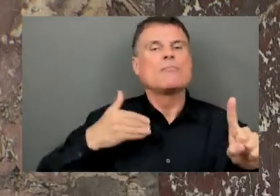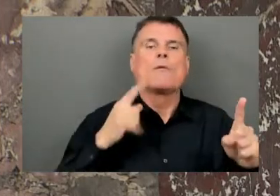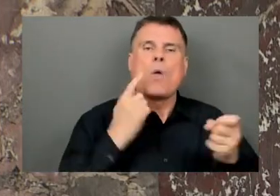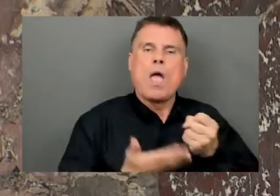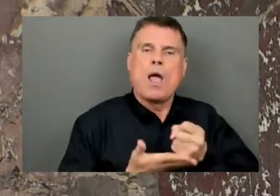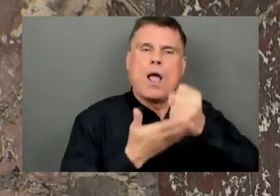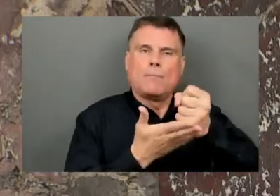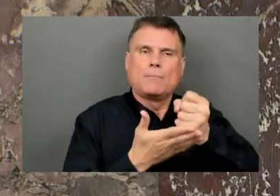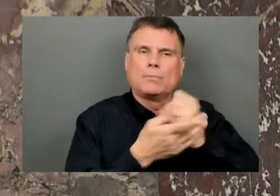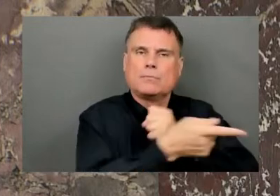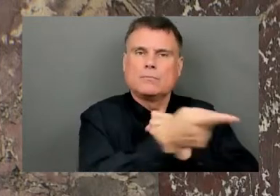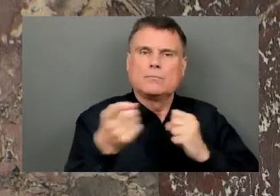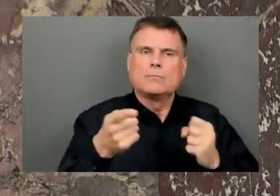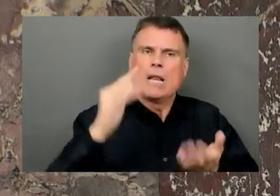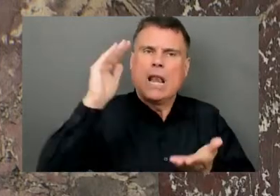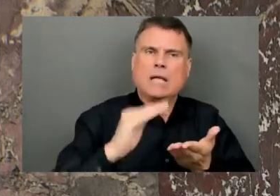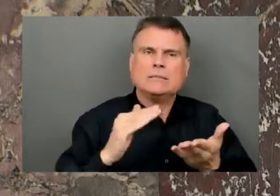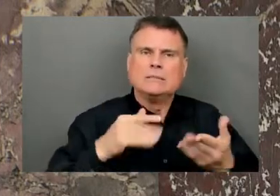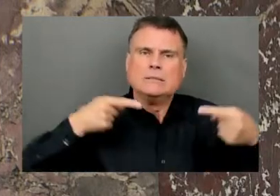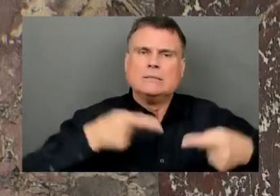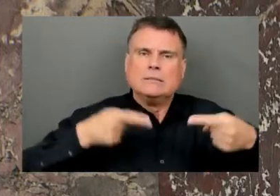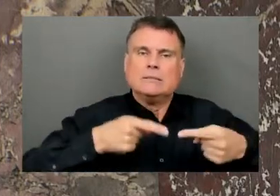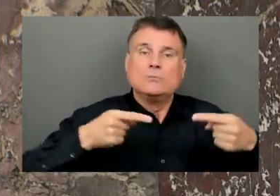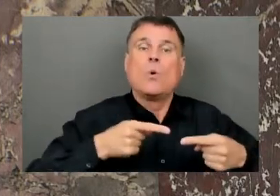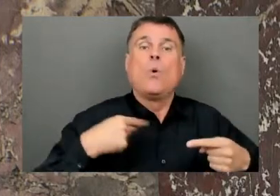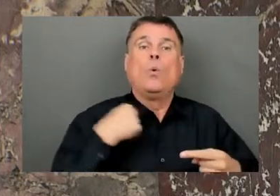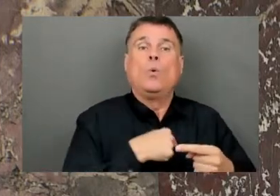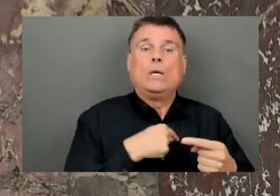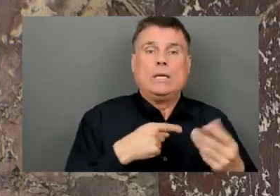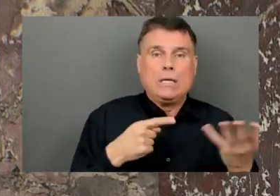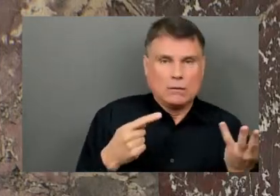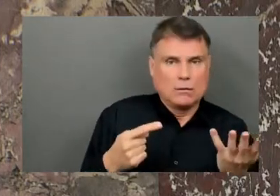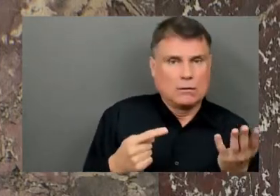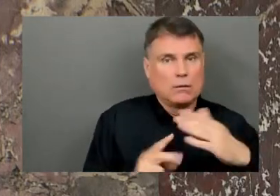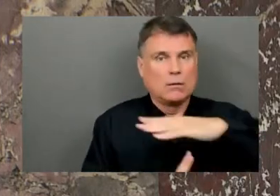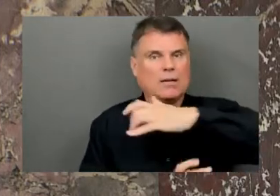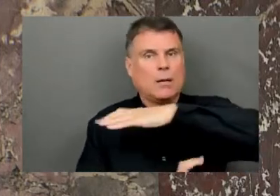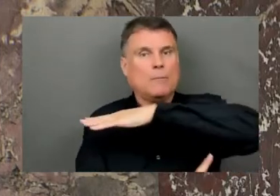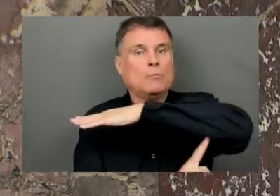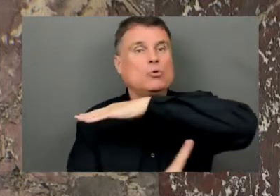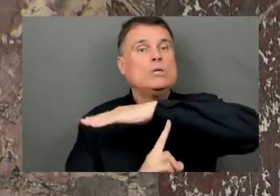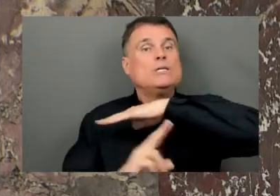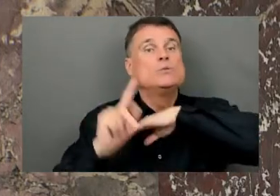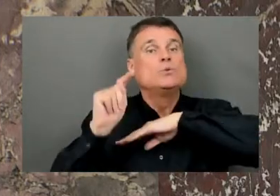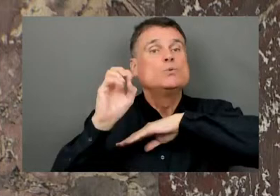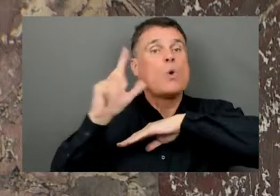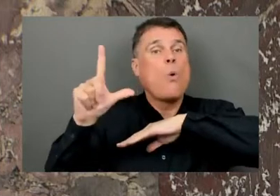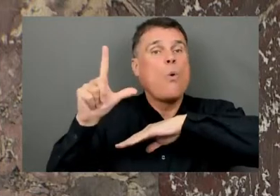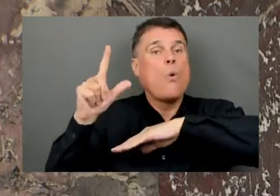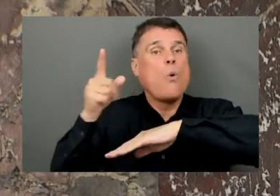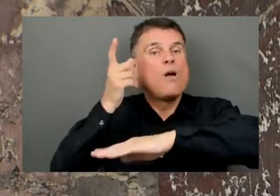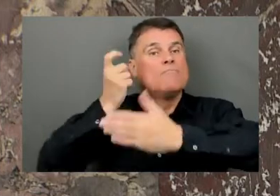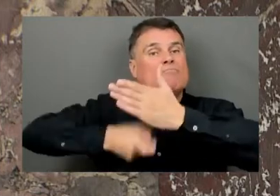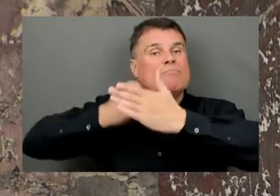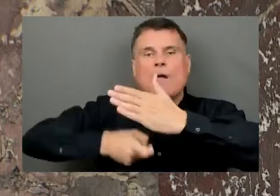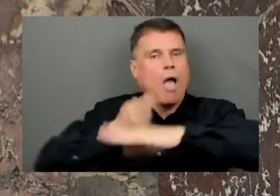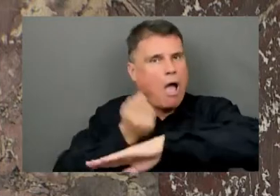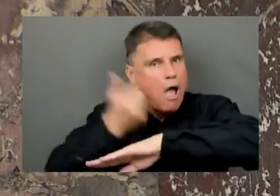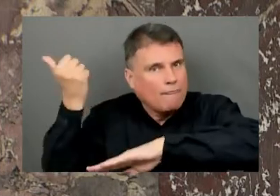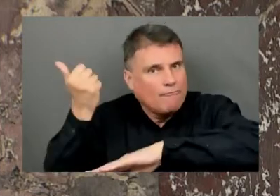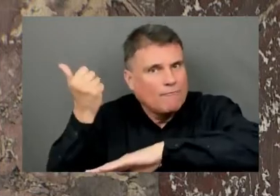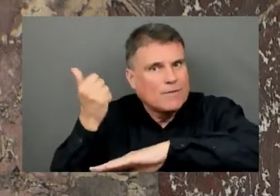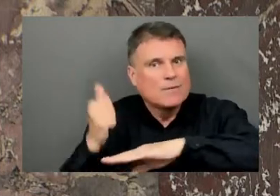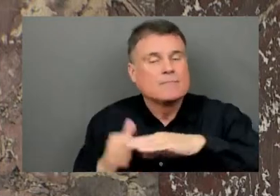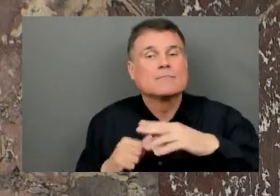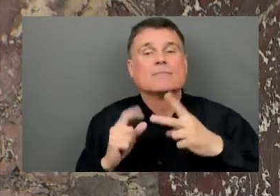took the opposition's tolls off the bridges. We are the government that reduced ICBC rates by 20%